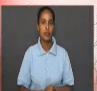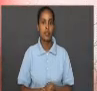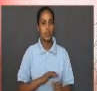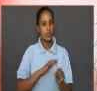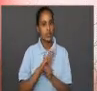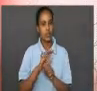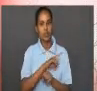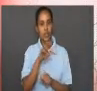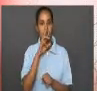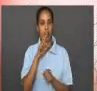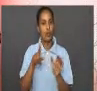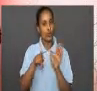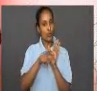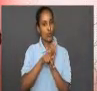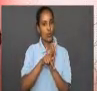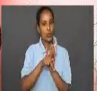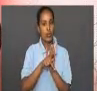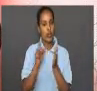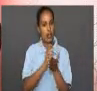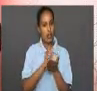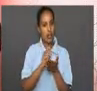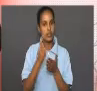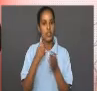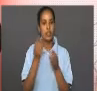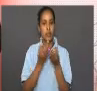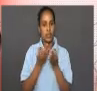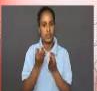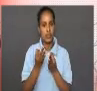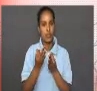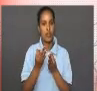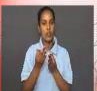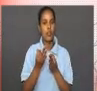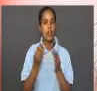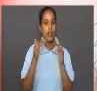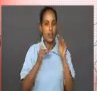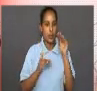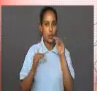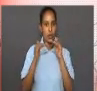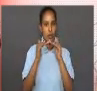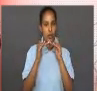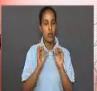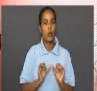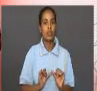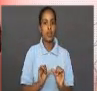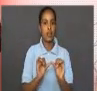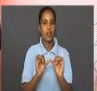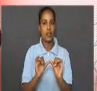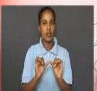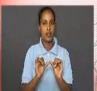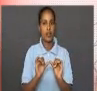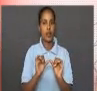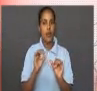Just as there are rules for writing the expression for equilibrium constant